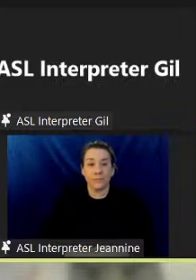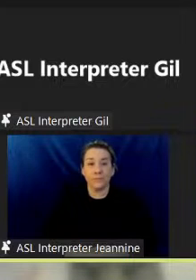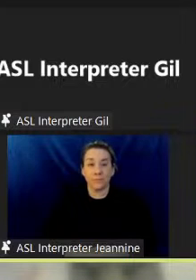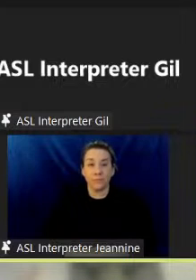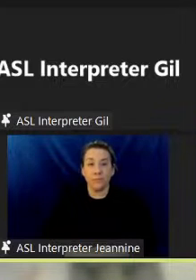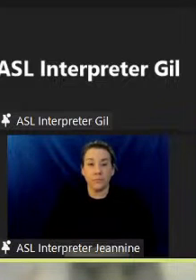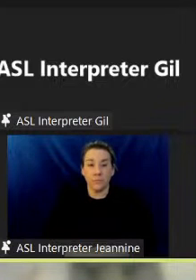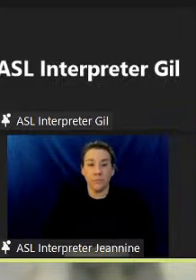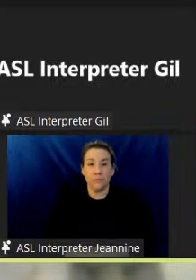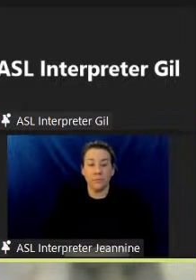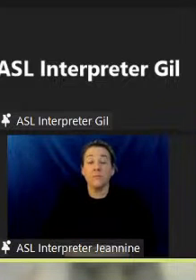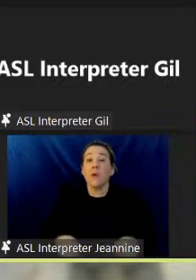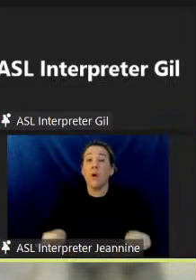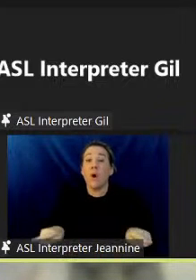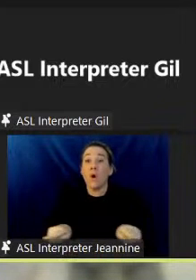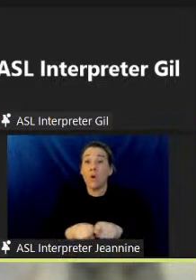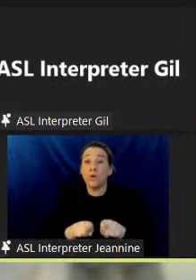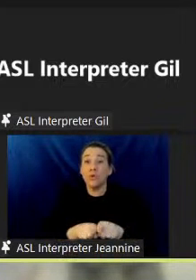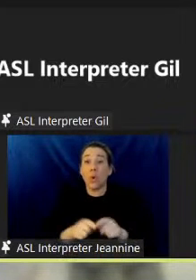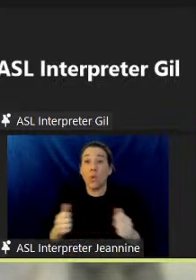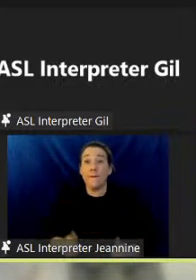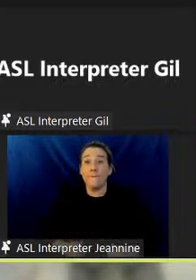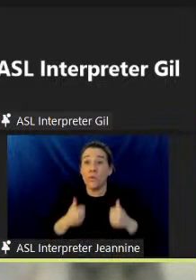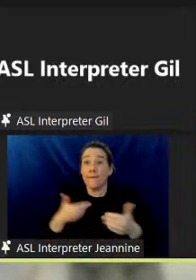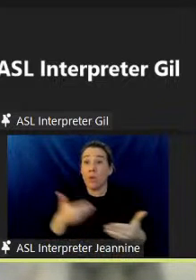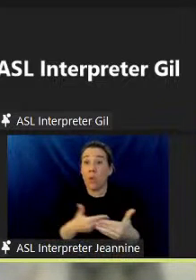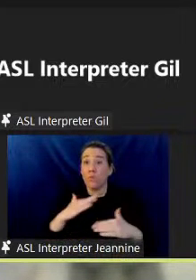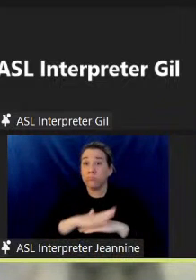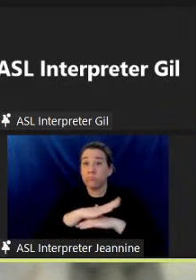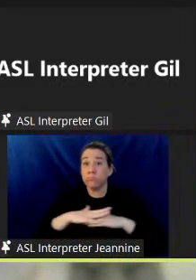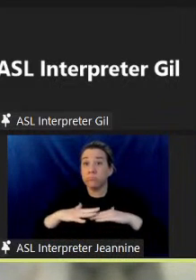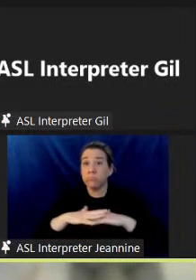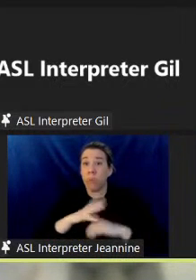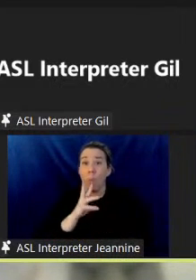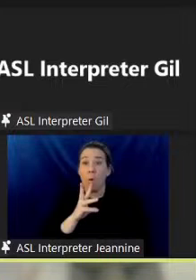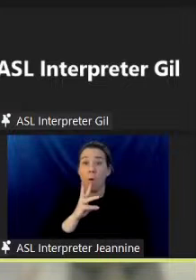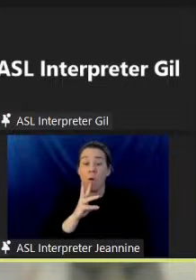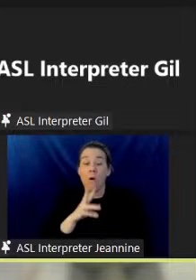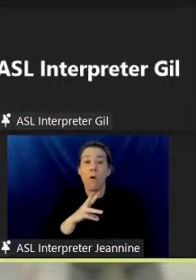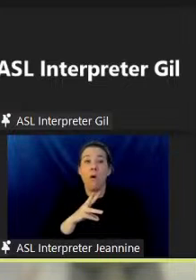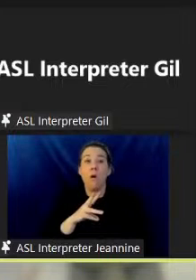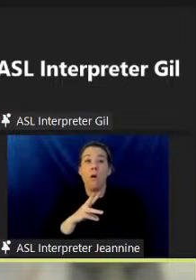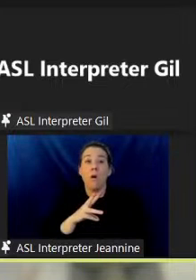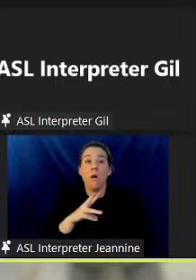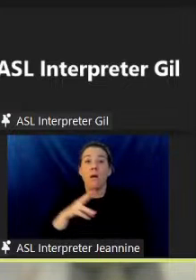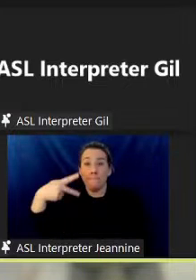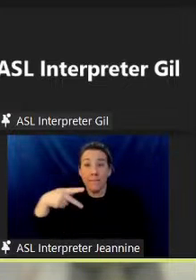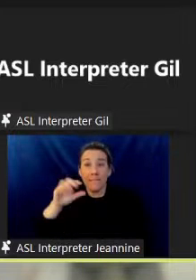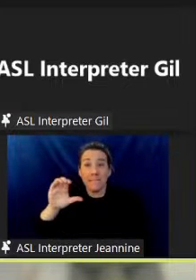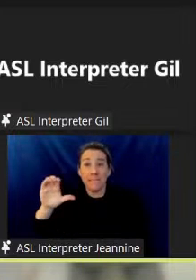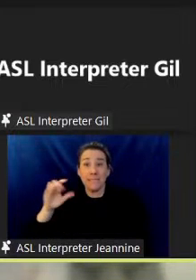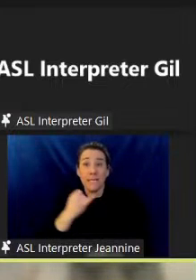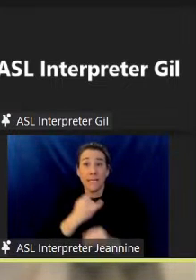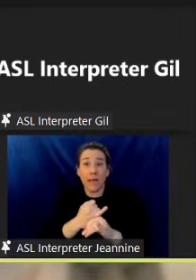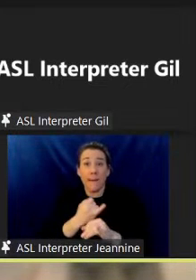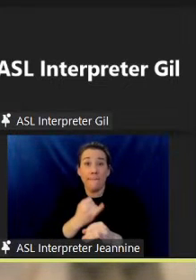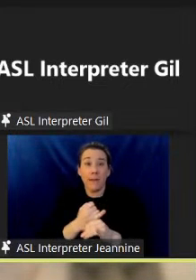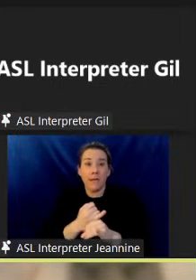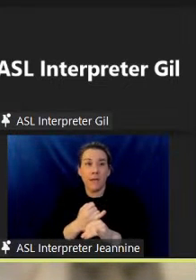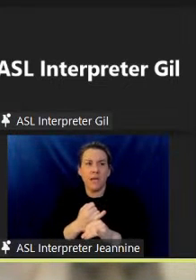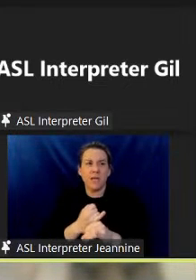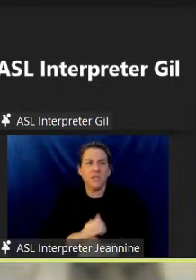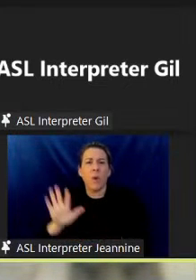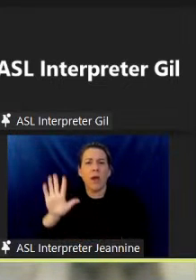you are along the coast, the Pacific Coast campus is about 25 feet above